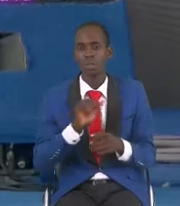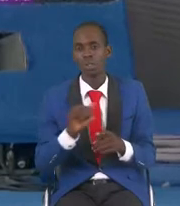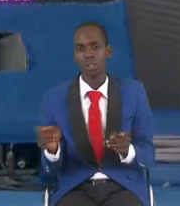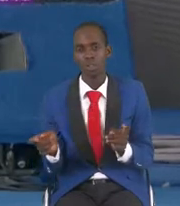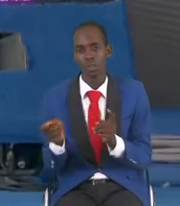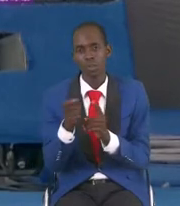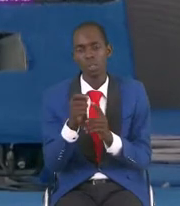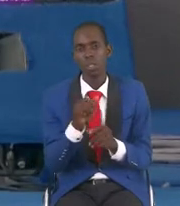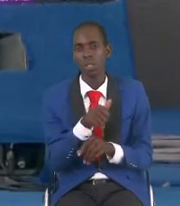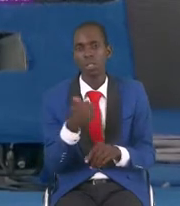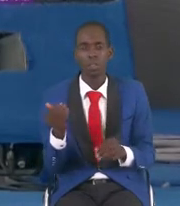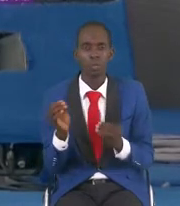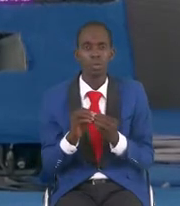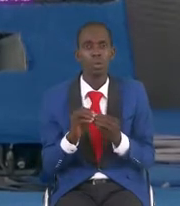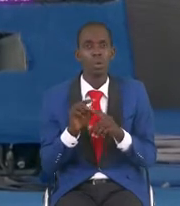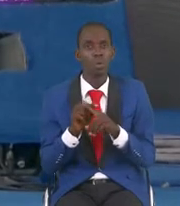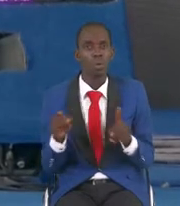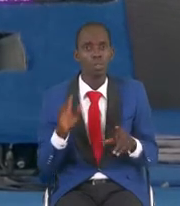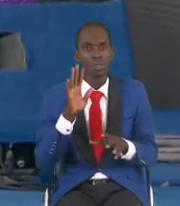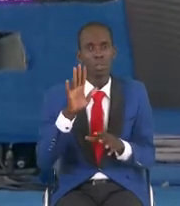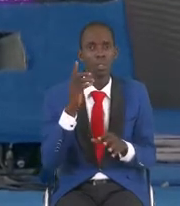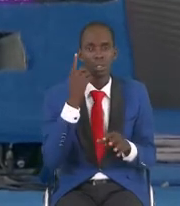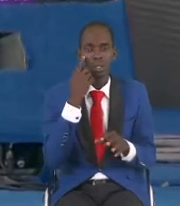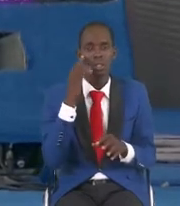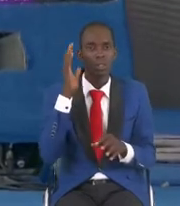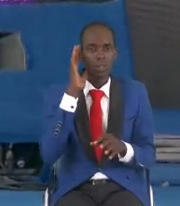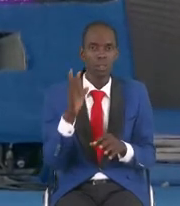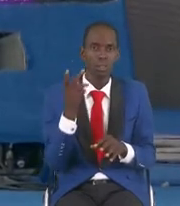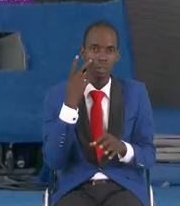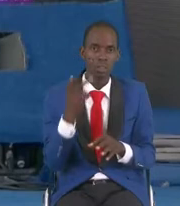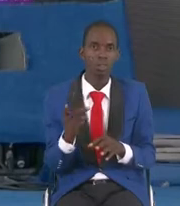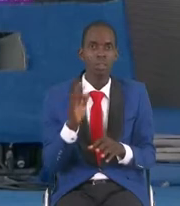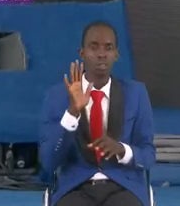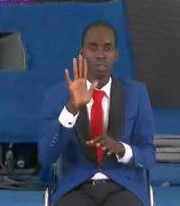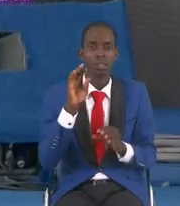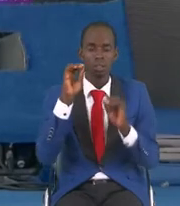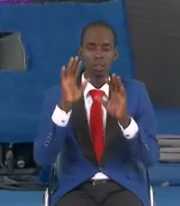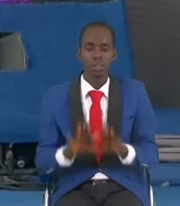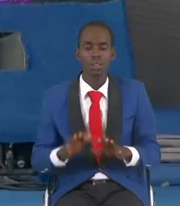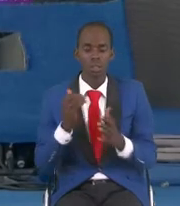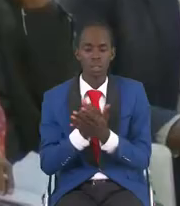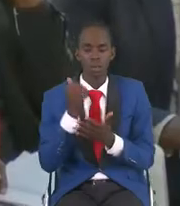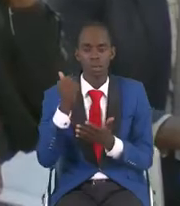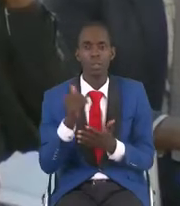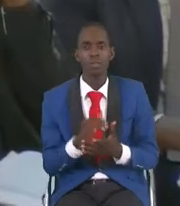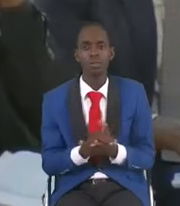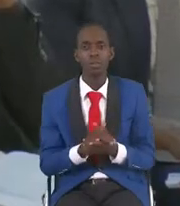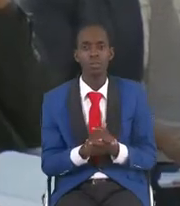anymore, but thine eyes shall see thy teachers. Give me a good amen. Yeah. In